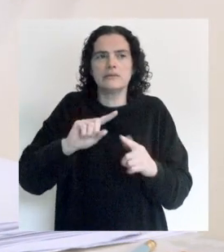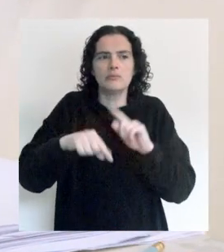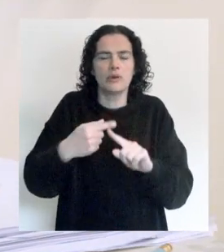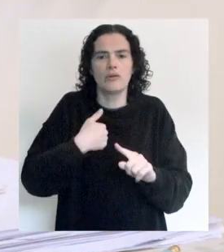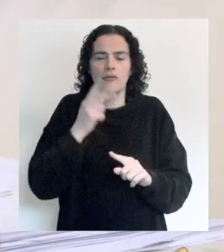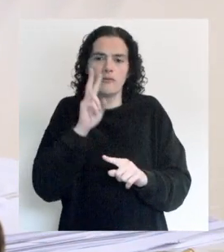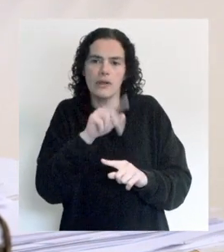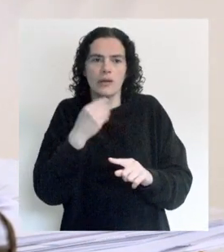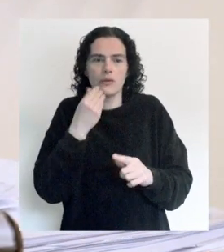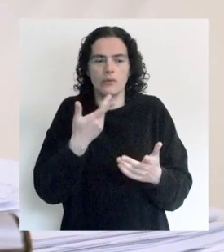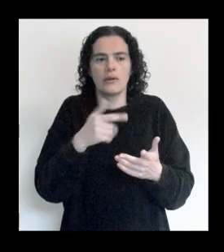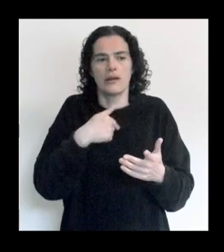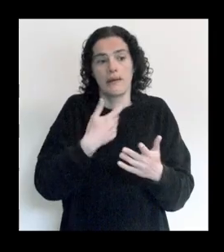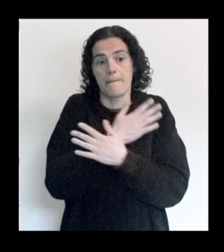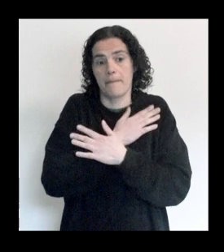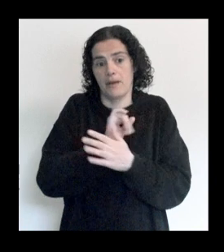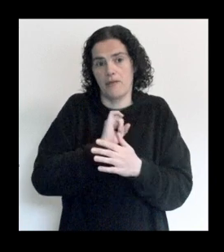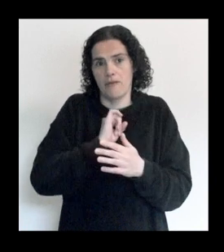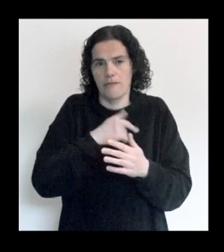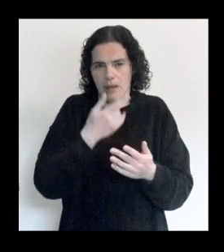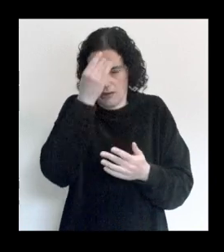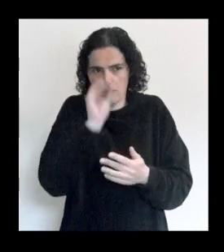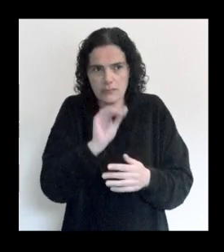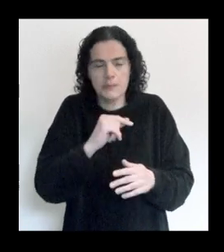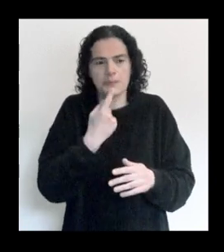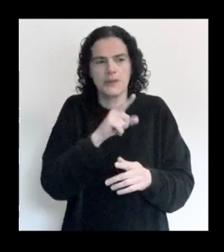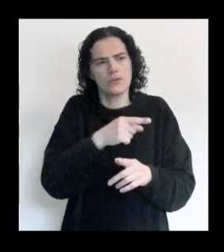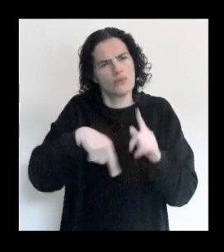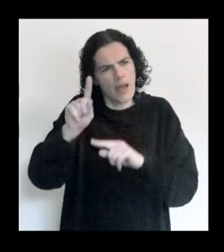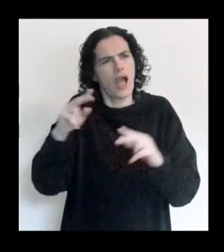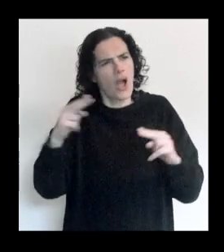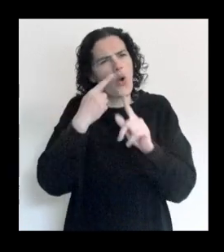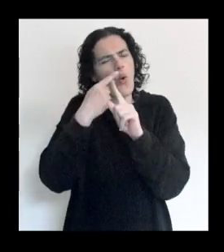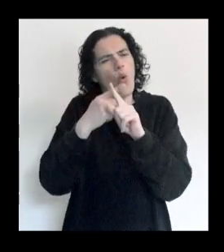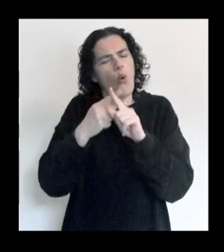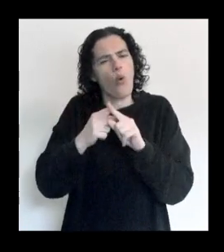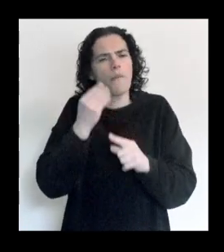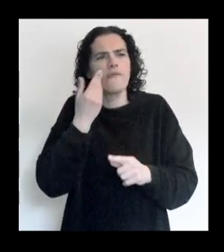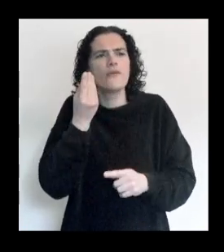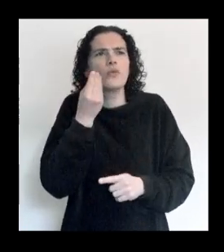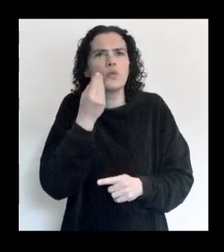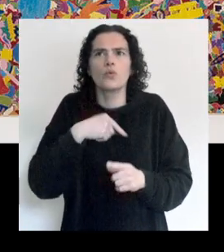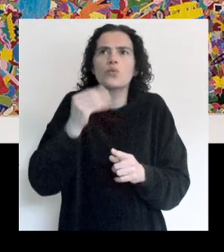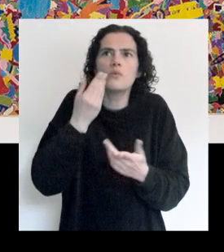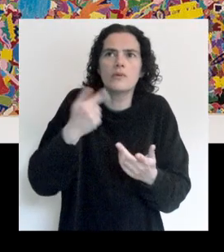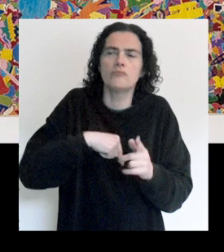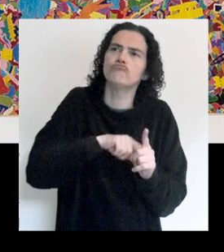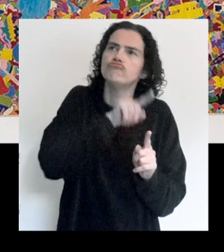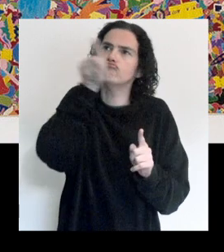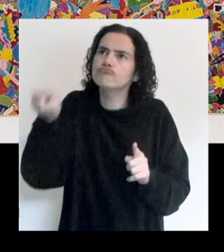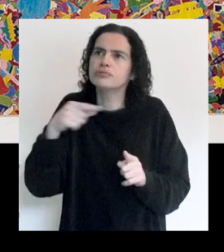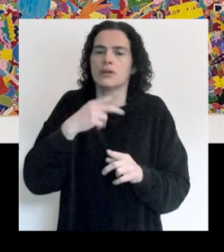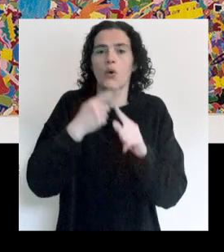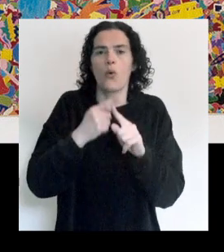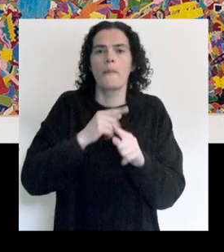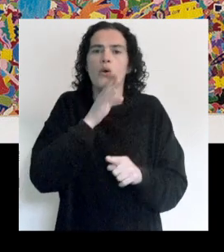And then I went to see Alighiero Boetti, because my friends Fischli Weiss said you should go to Rome and see Alighiero Boetti. So I traveled to Rome by